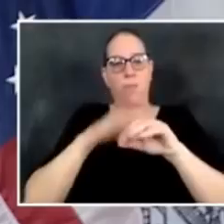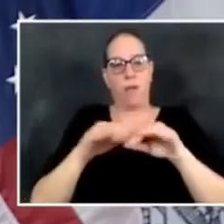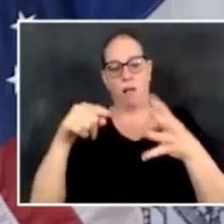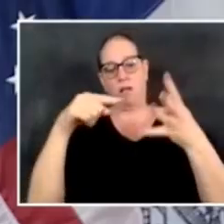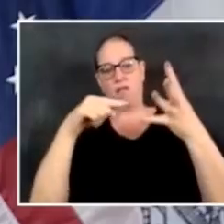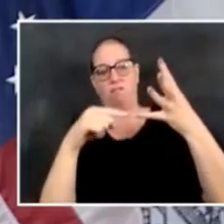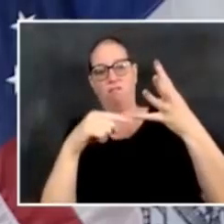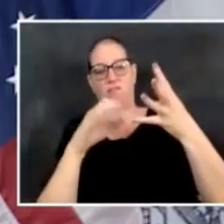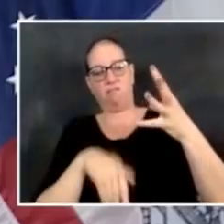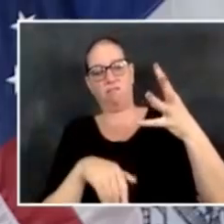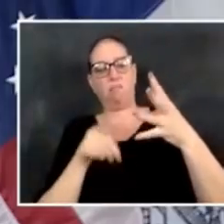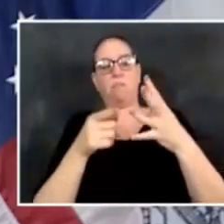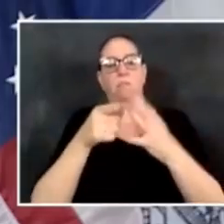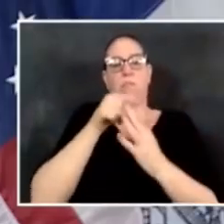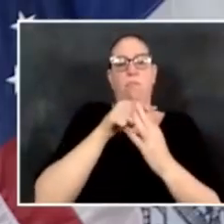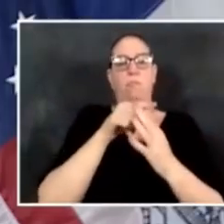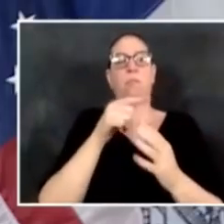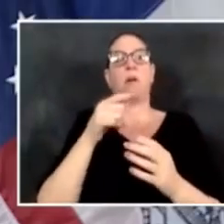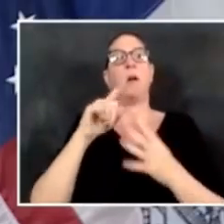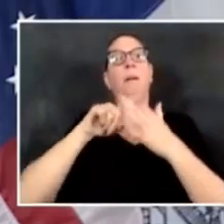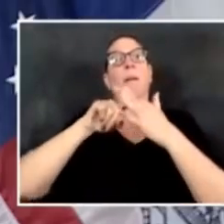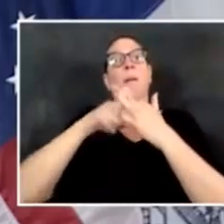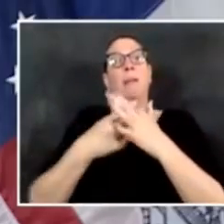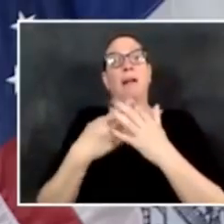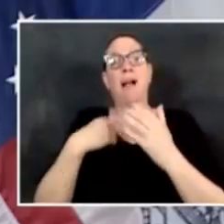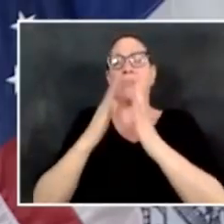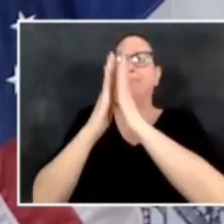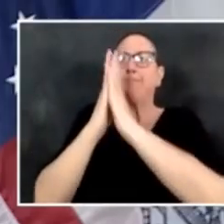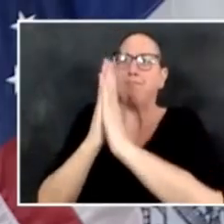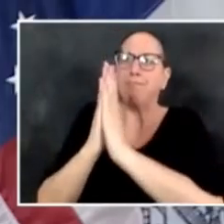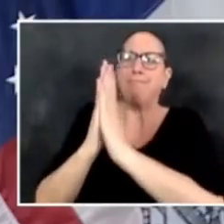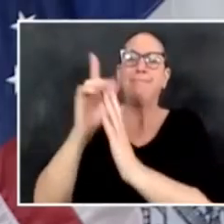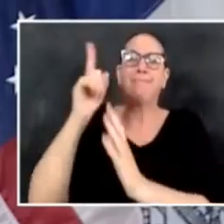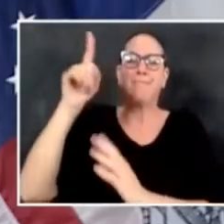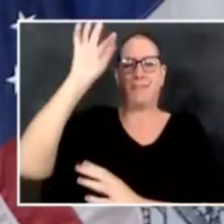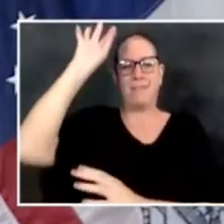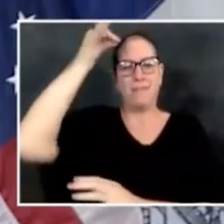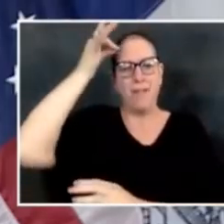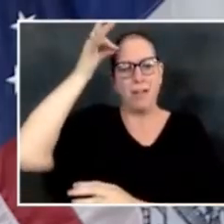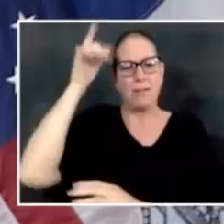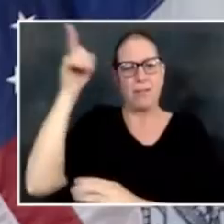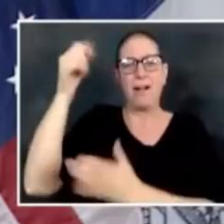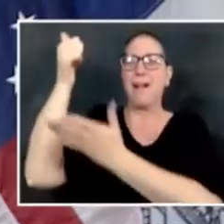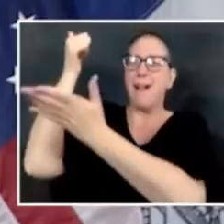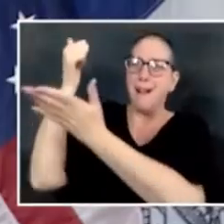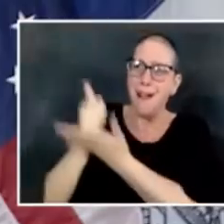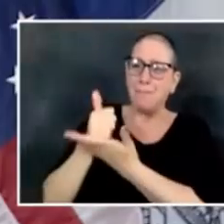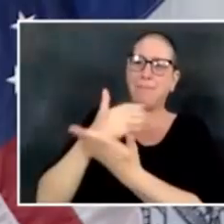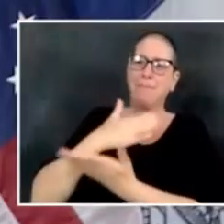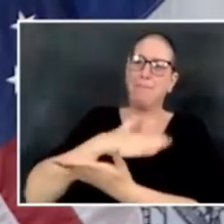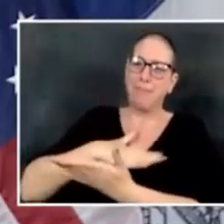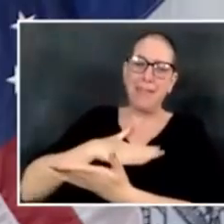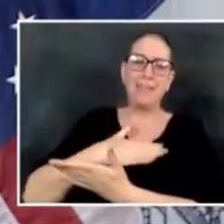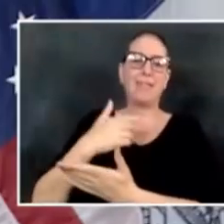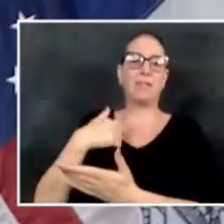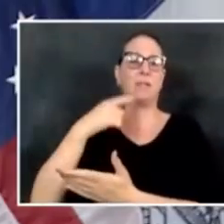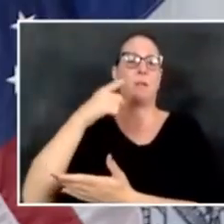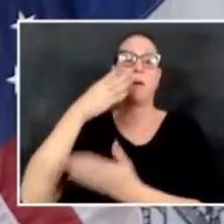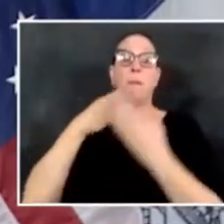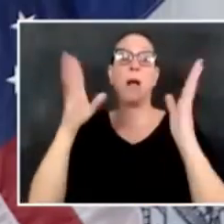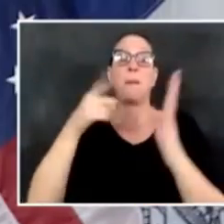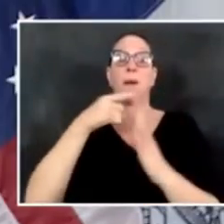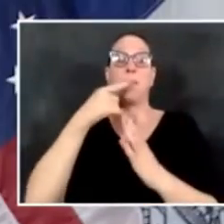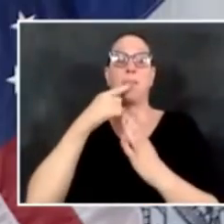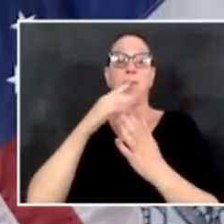beg the federal government to allow us even to do that. The public health lab tests loomed very large as a percentage of what we